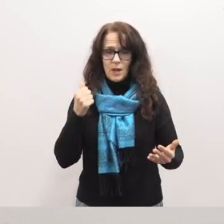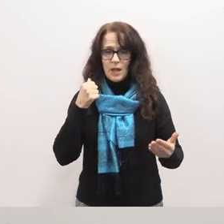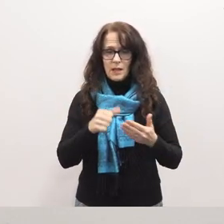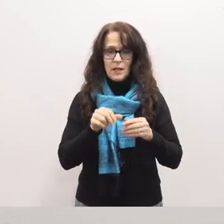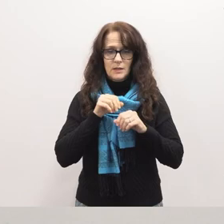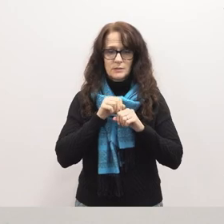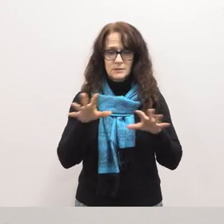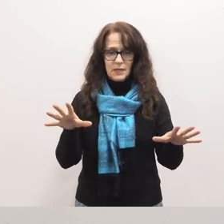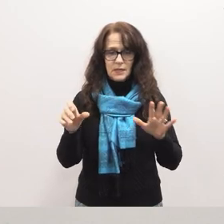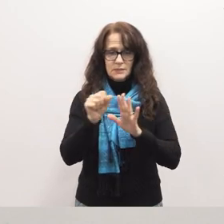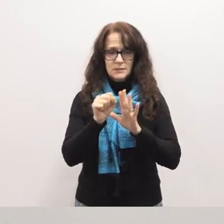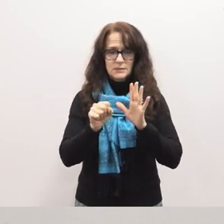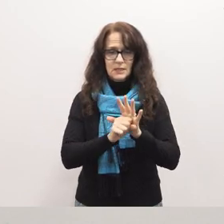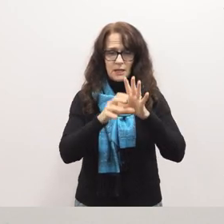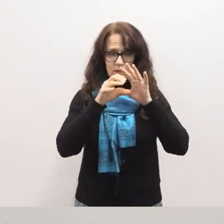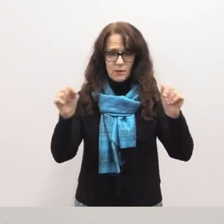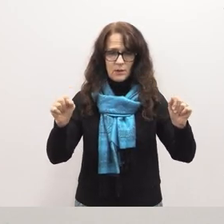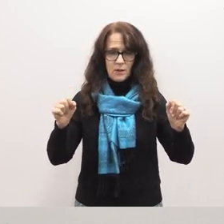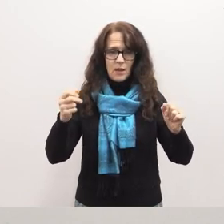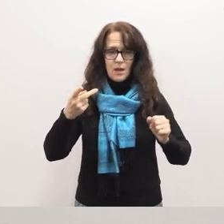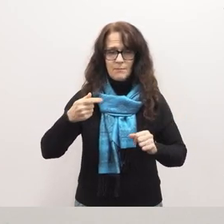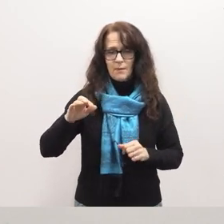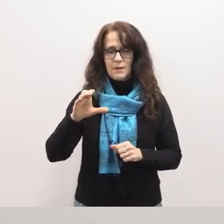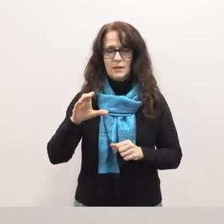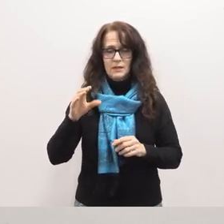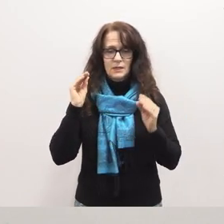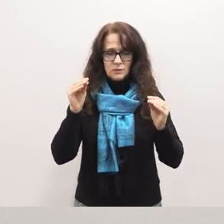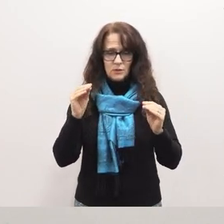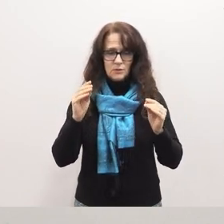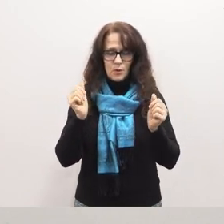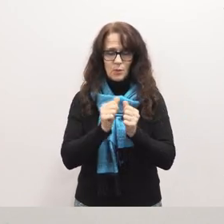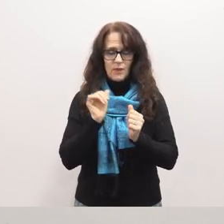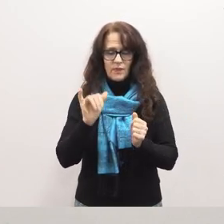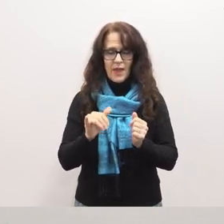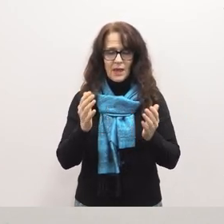to the State Superintendent of Public Instruction with that recommendation.